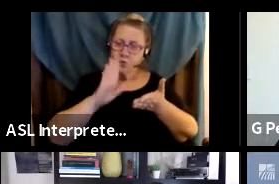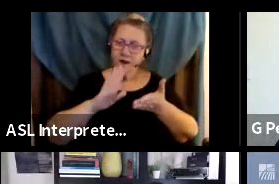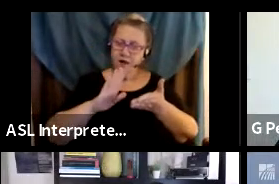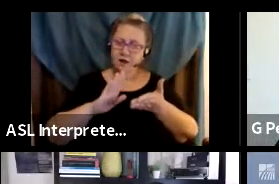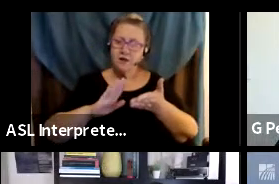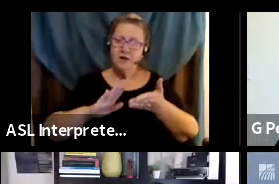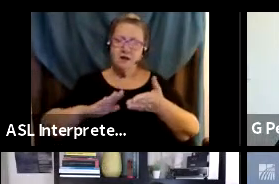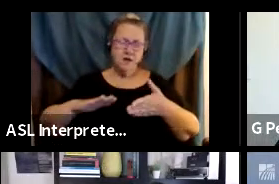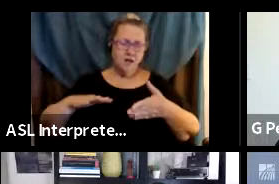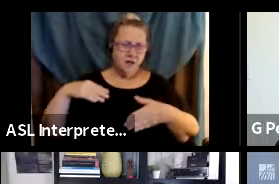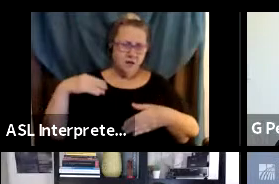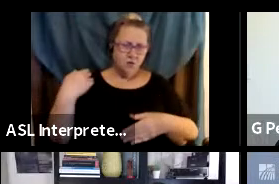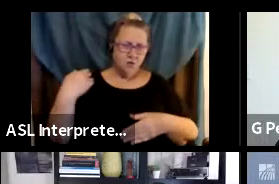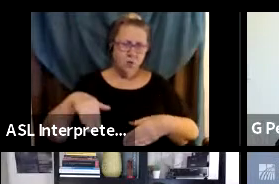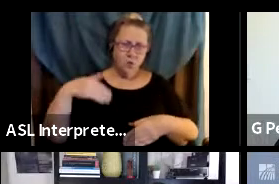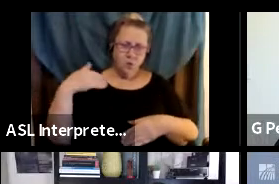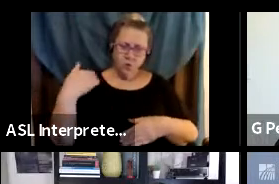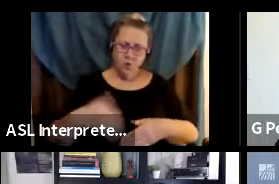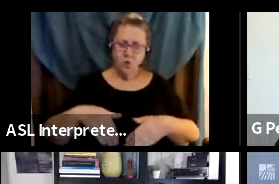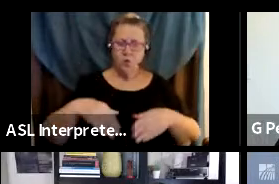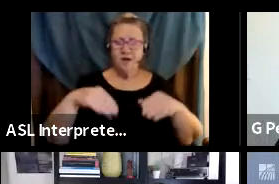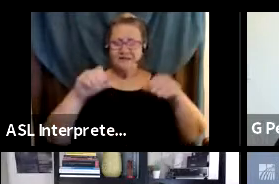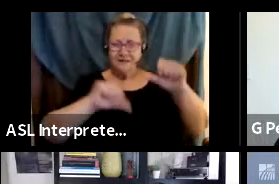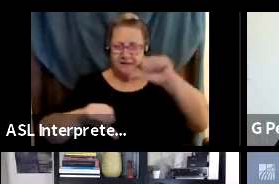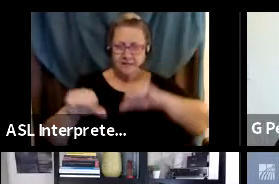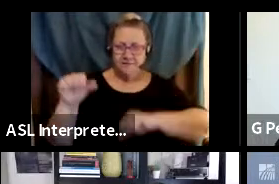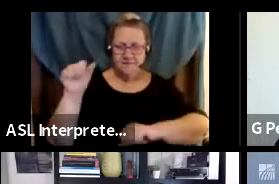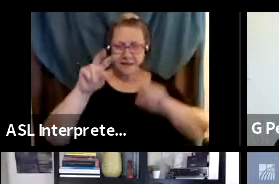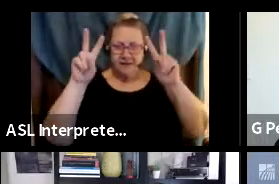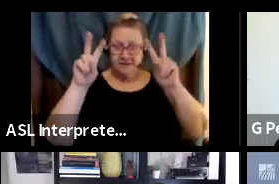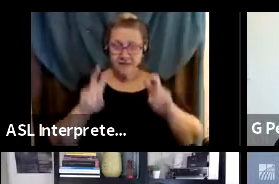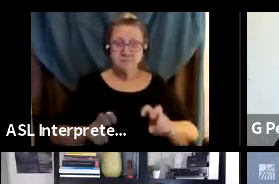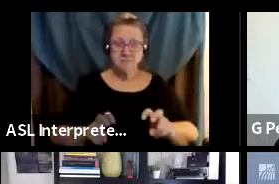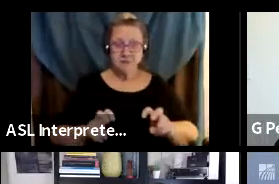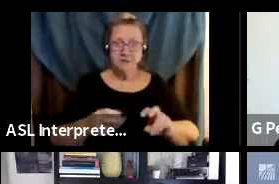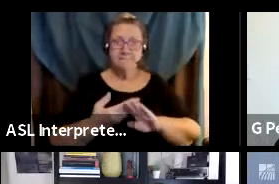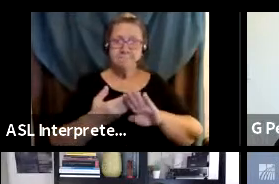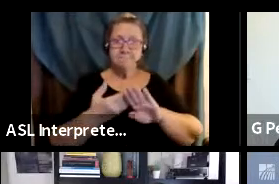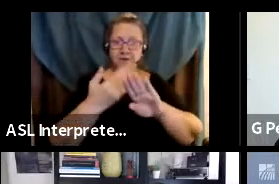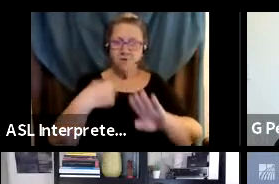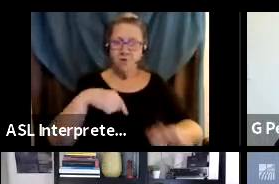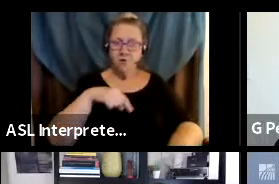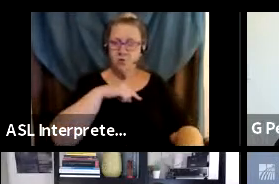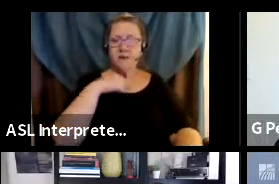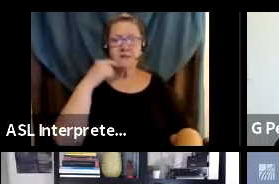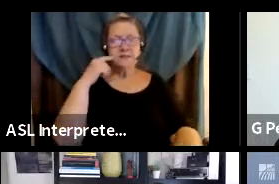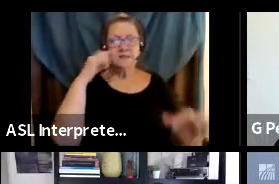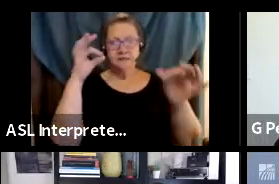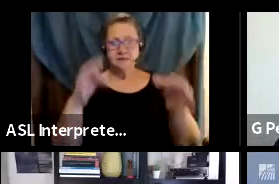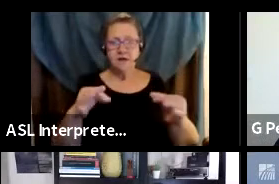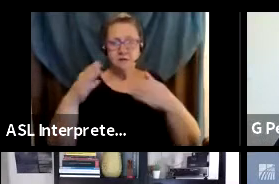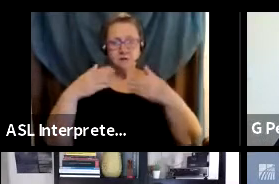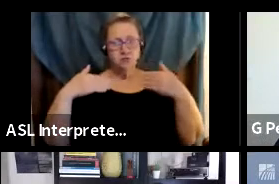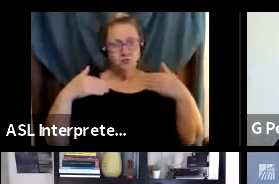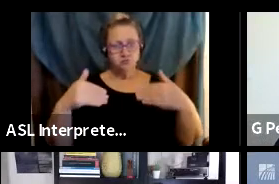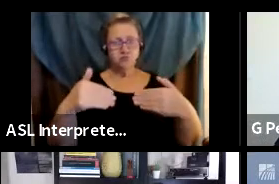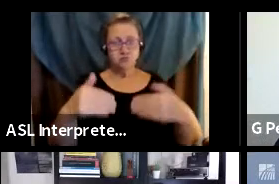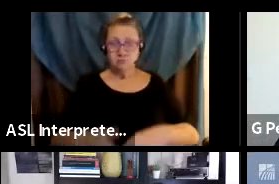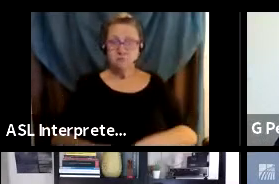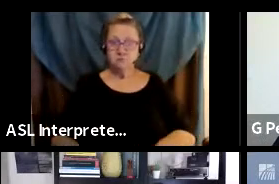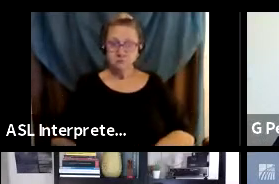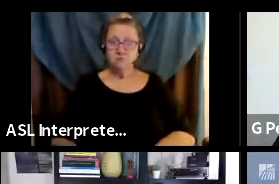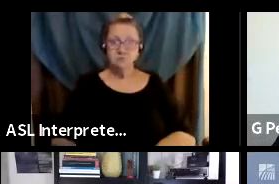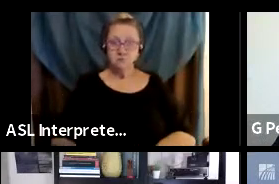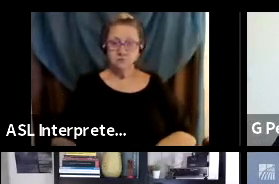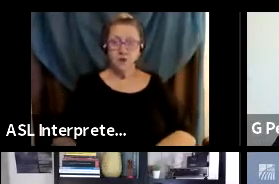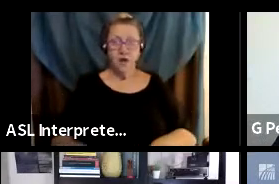scientific assessment before we make any decisions on moving forward. And that's something that I